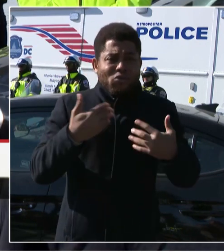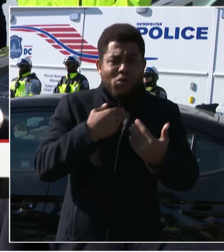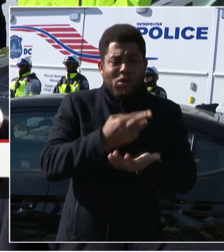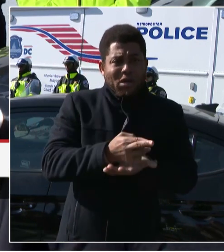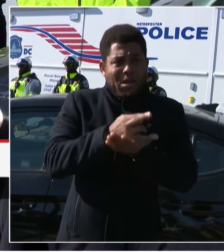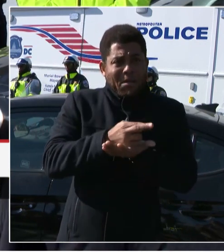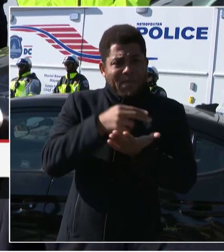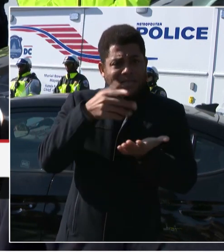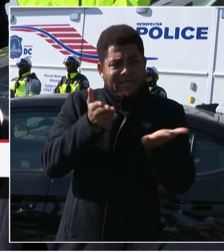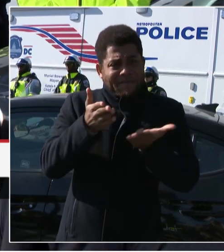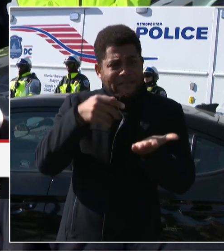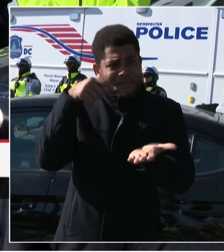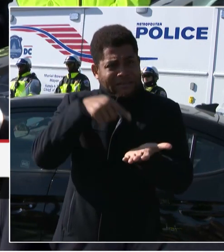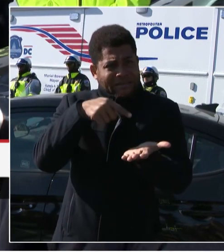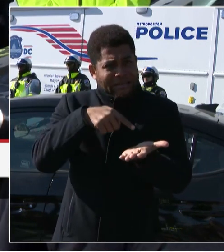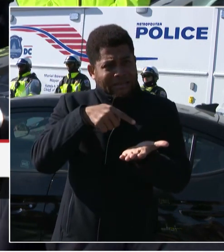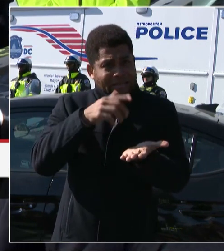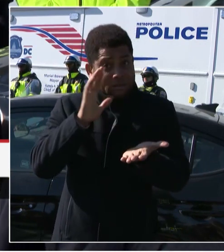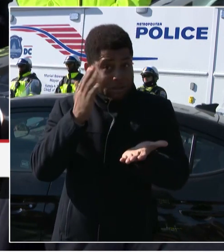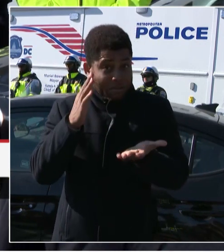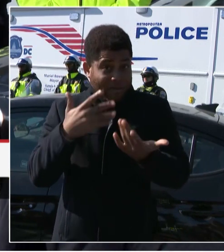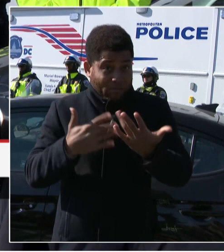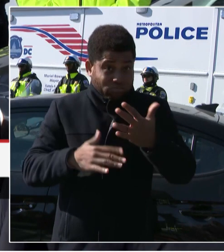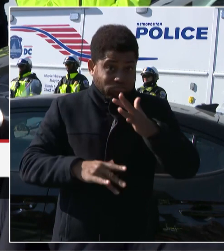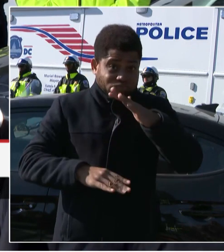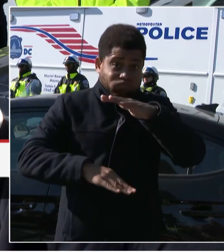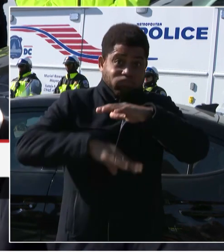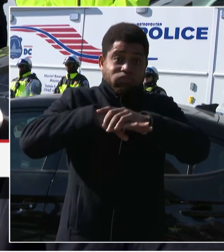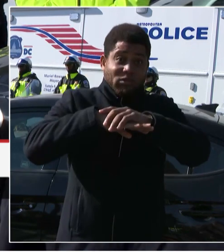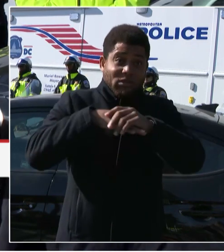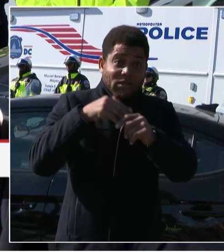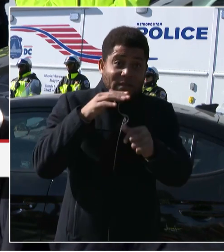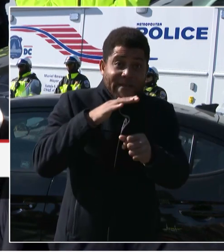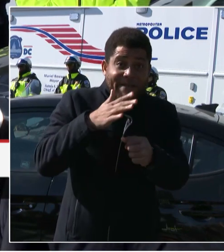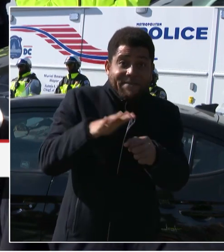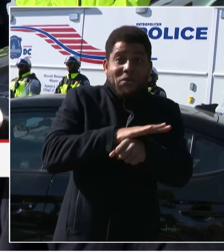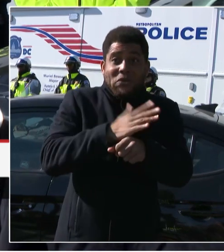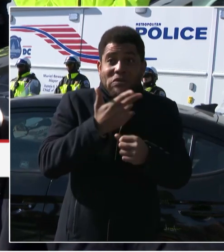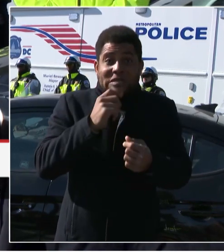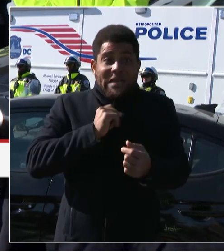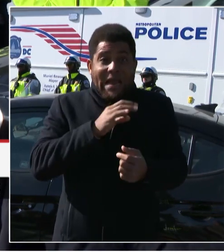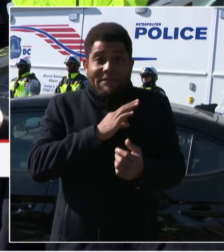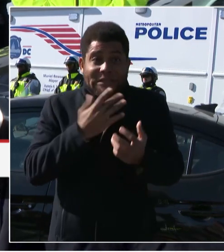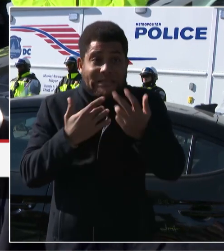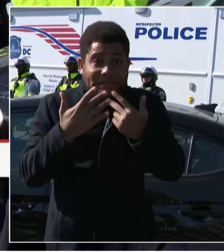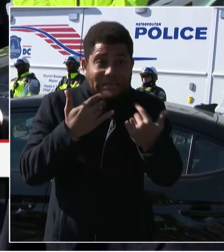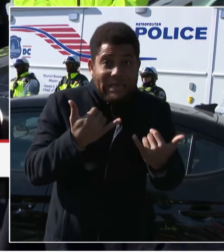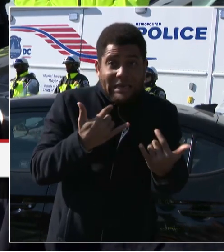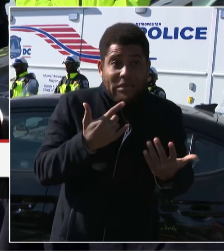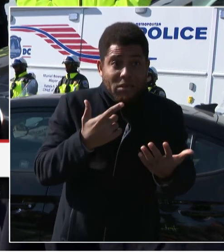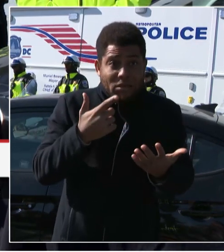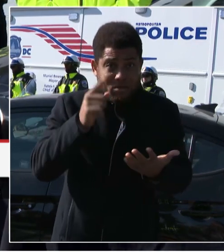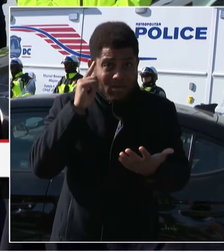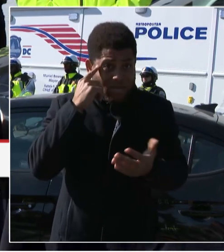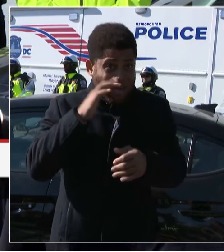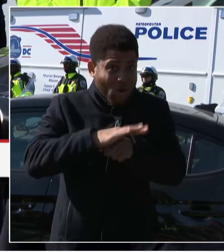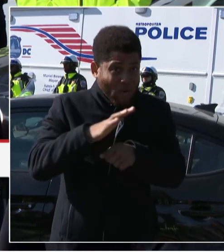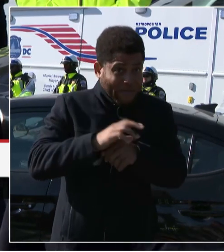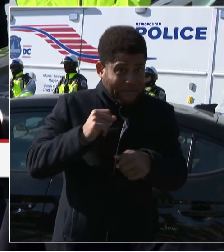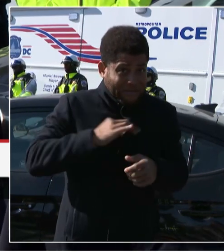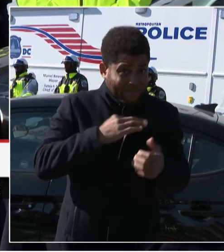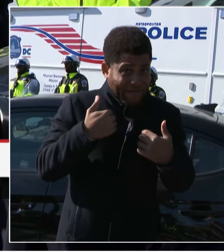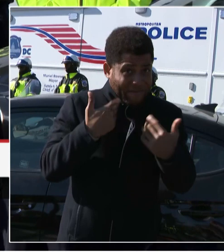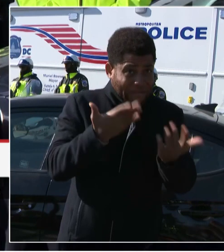at capacity, and that we're short-staffed in both facilities. Do you feel like there is enough staffing in place, given the volume of